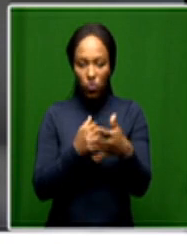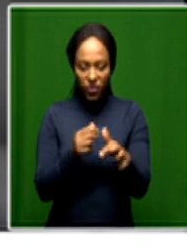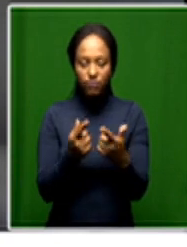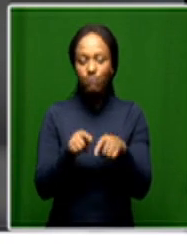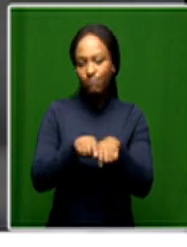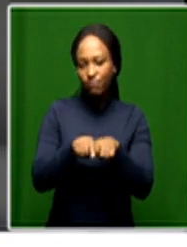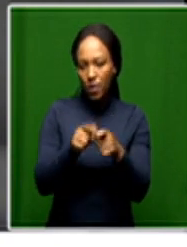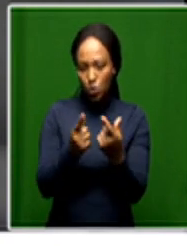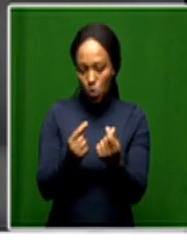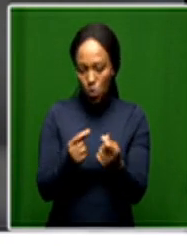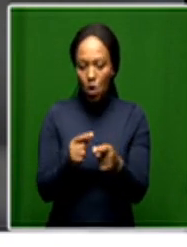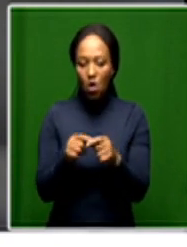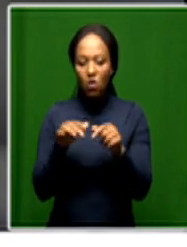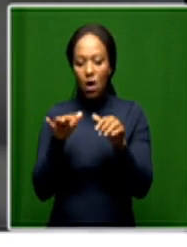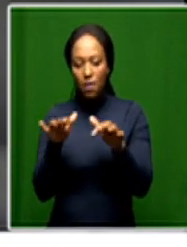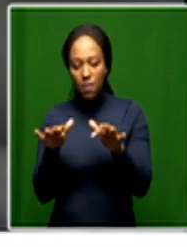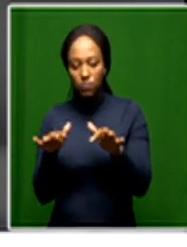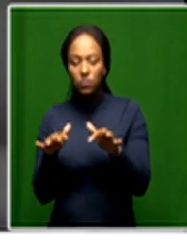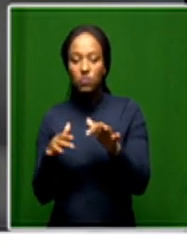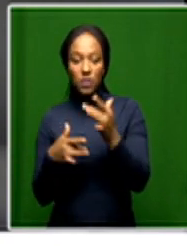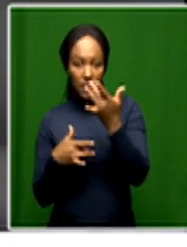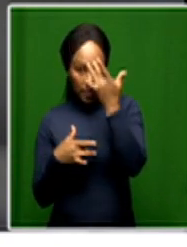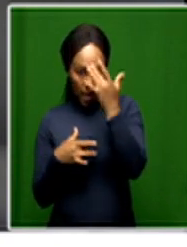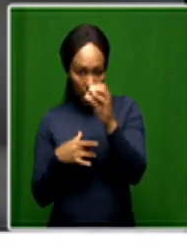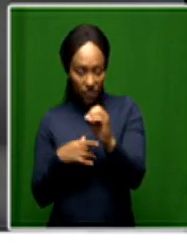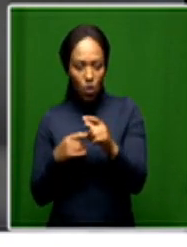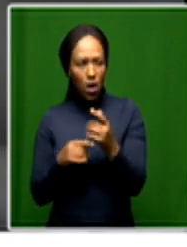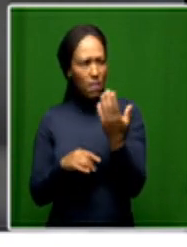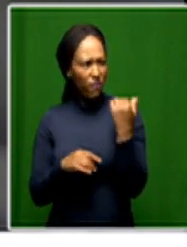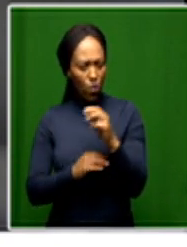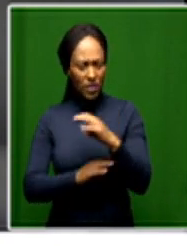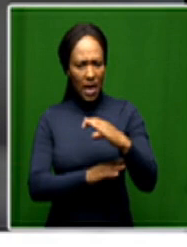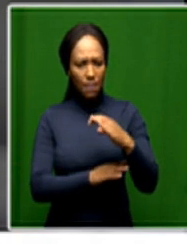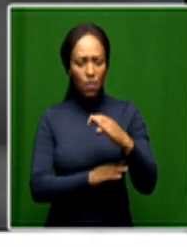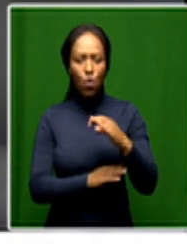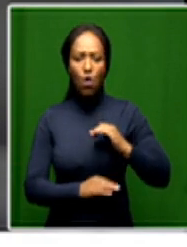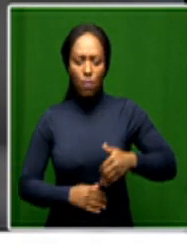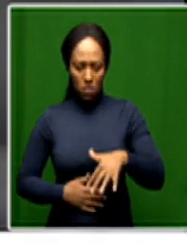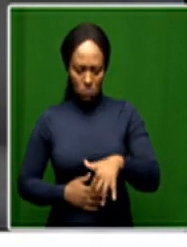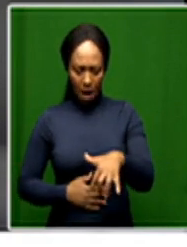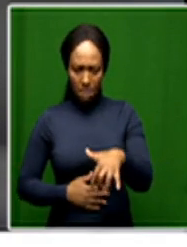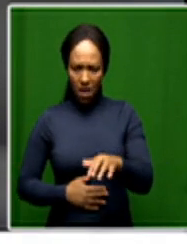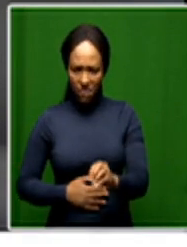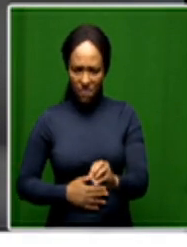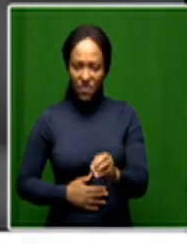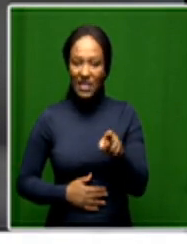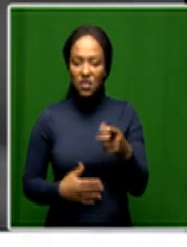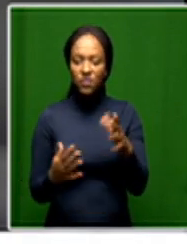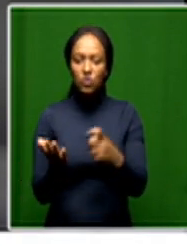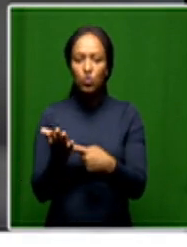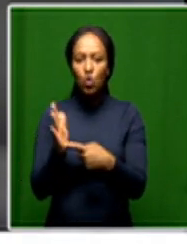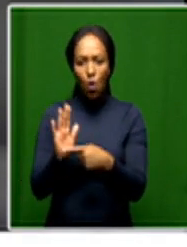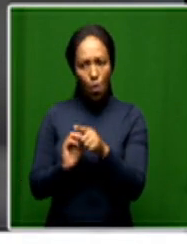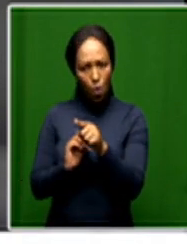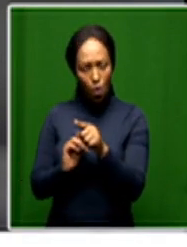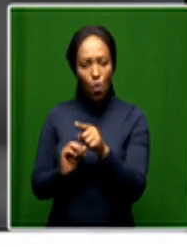think the other relatively big one was the one in the Western Cape on pregnant women. And that, again, also showed similar